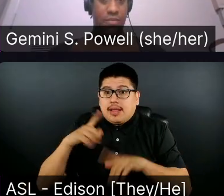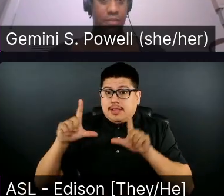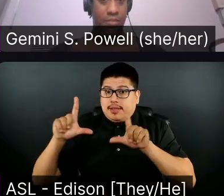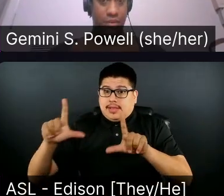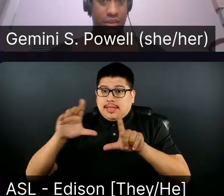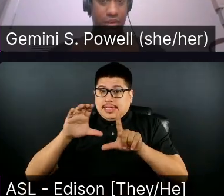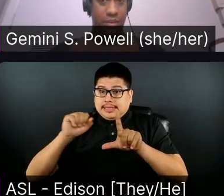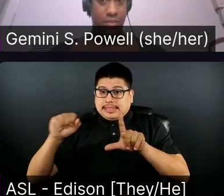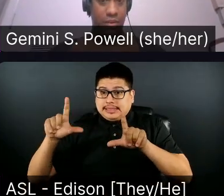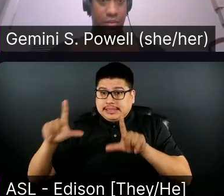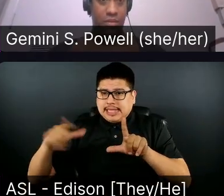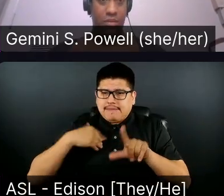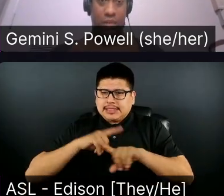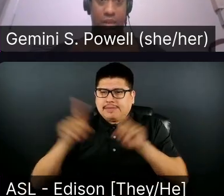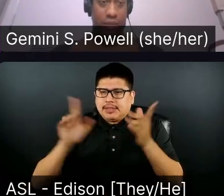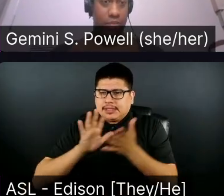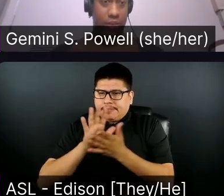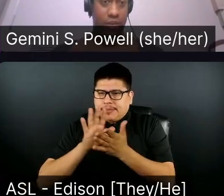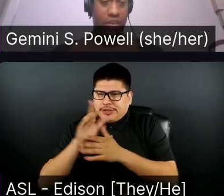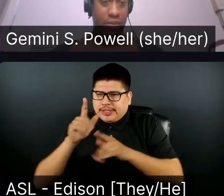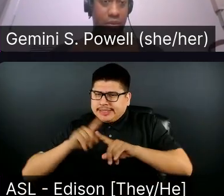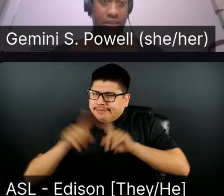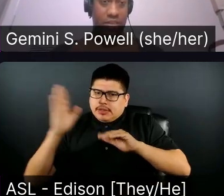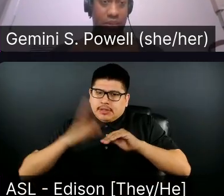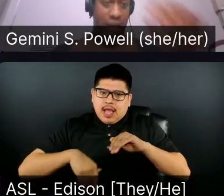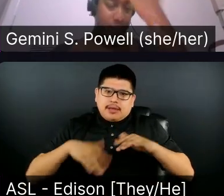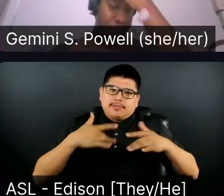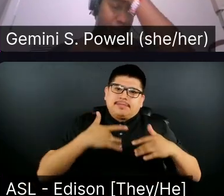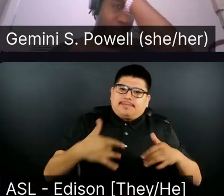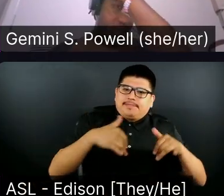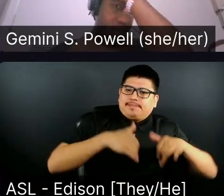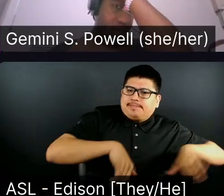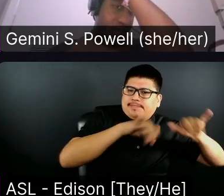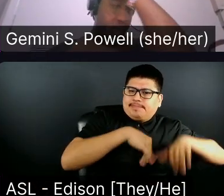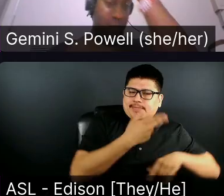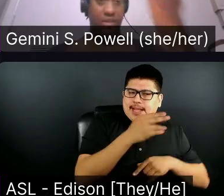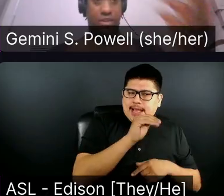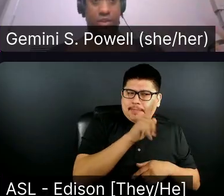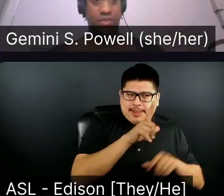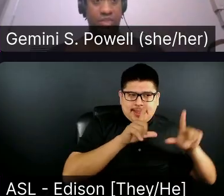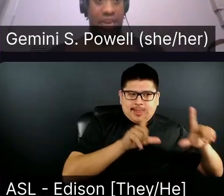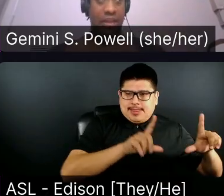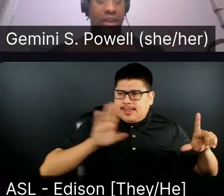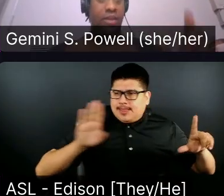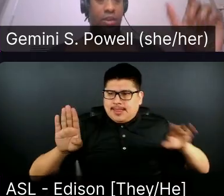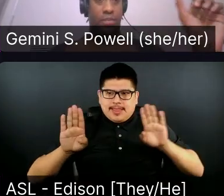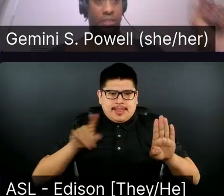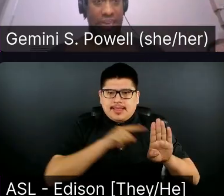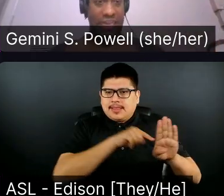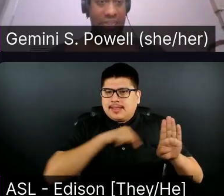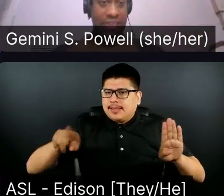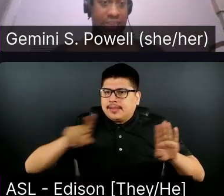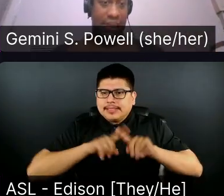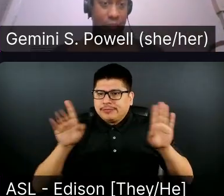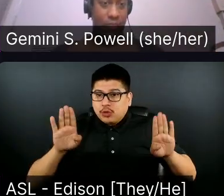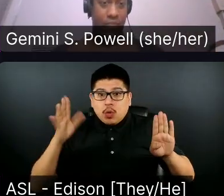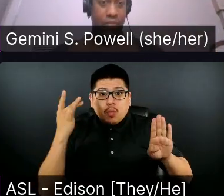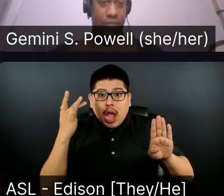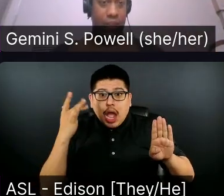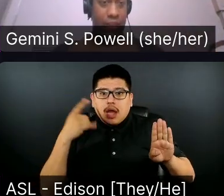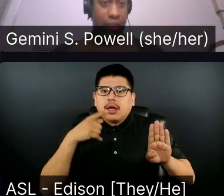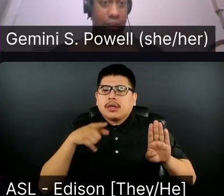different from building your typical HTML, because you're styling, you're picking things